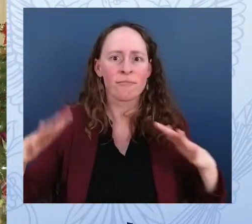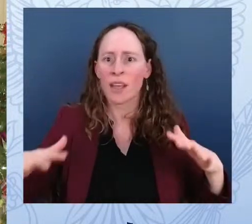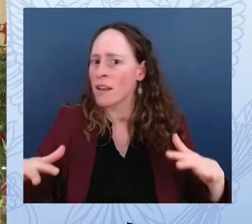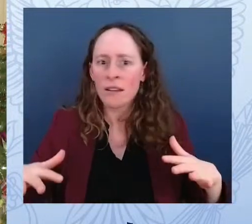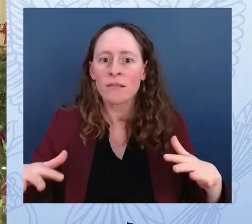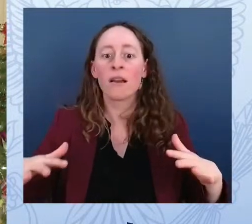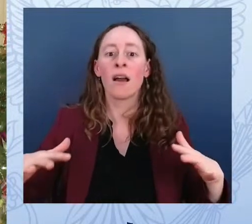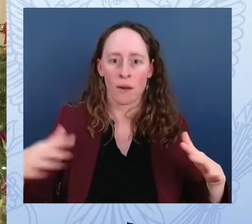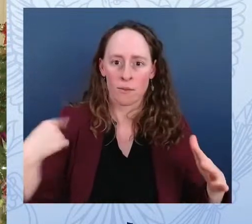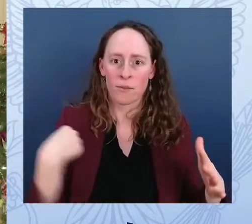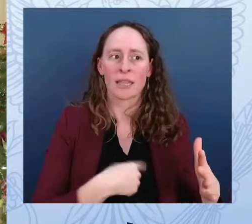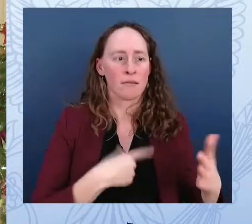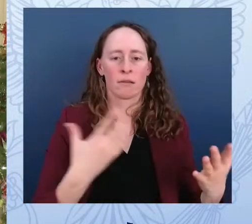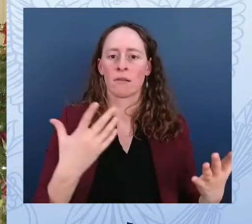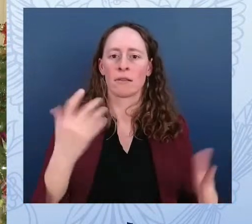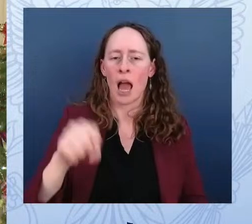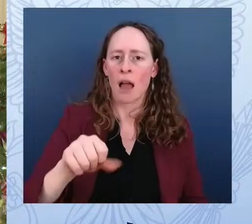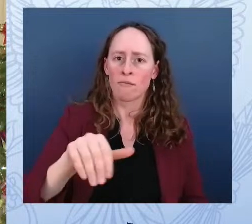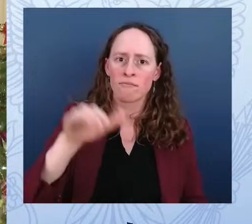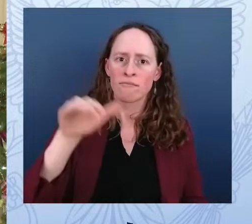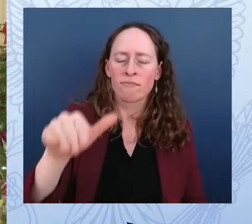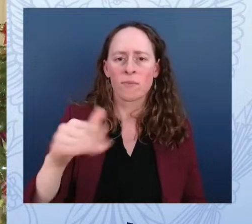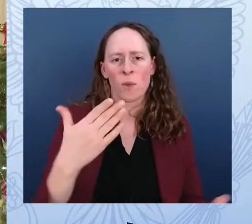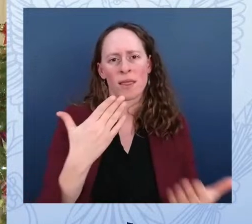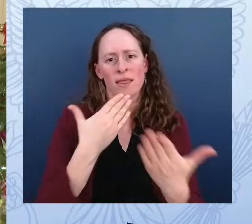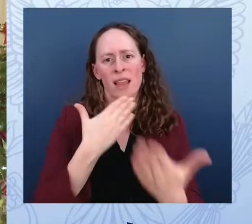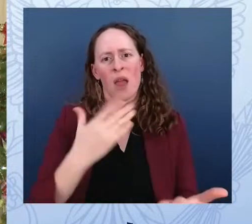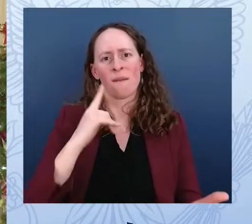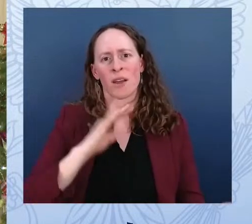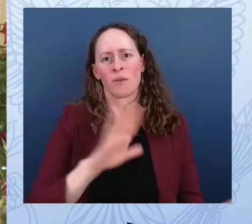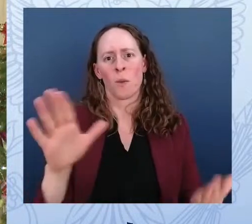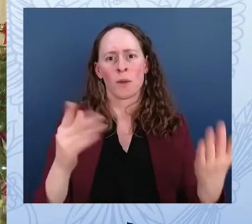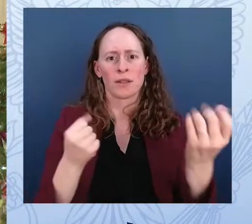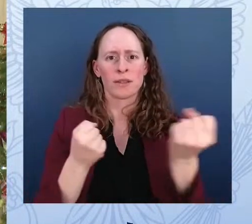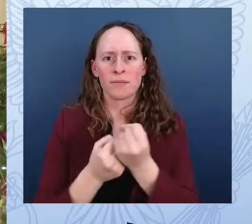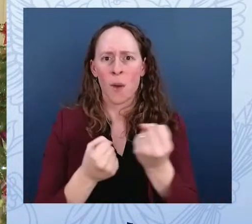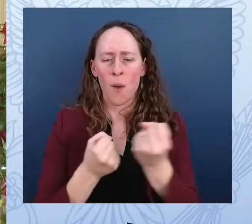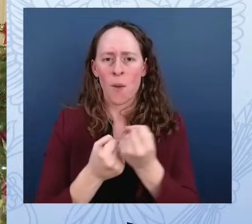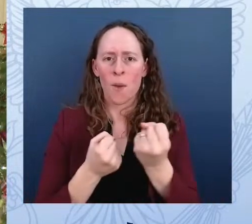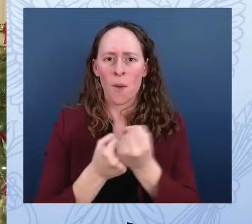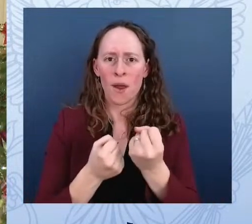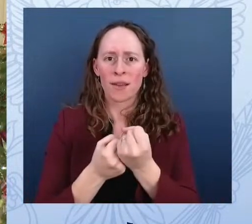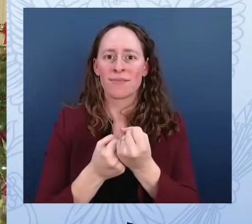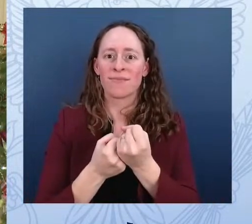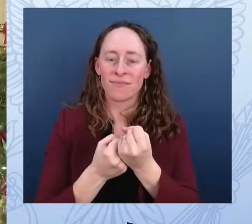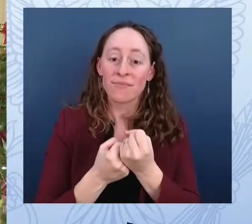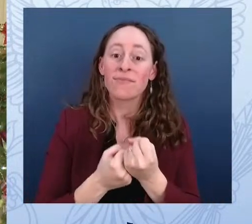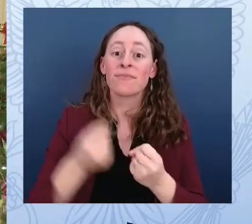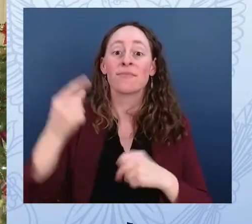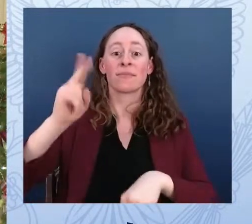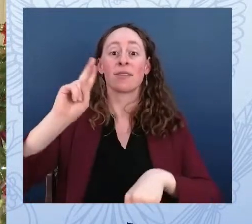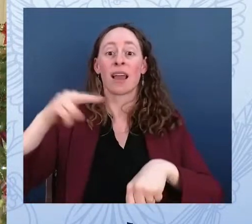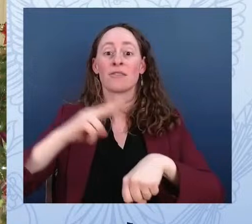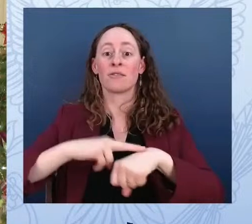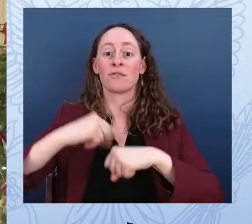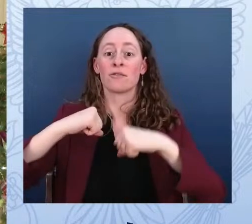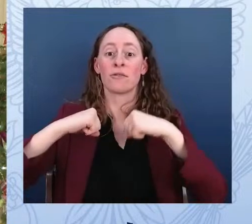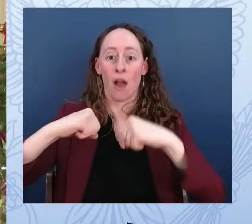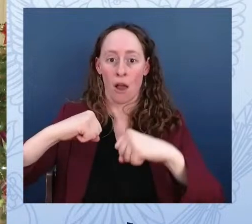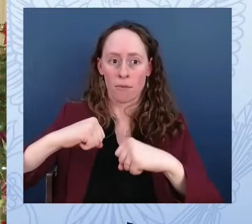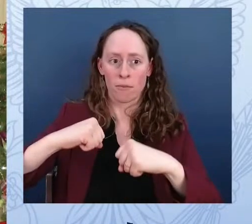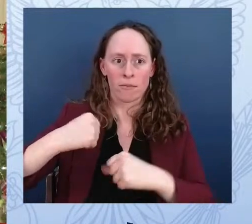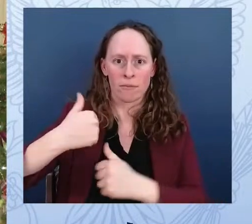that. The National Guard Military Family Readiness System has also supported 1.3 million family members